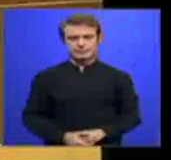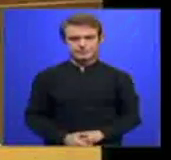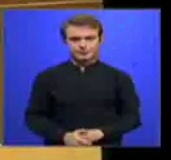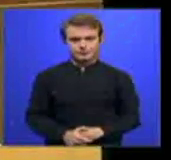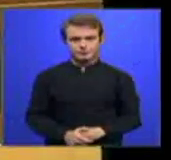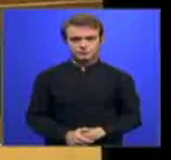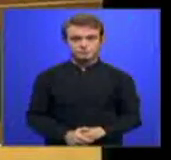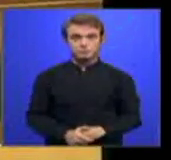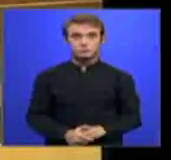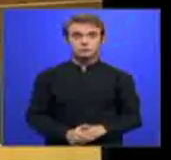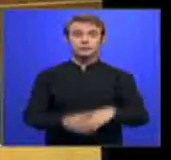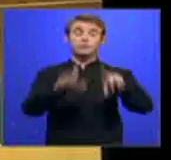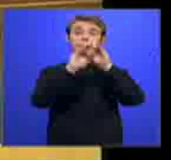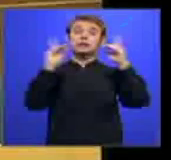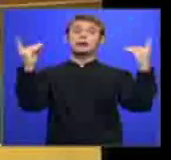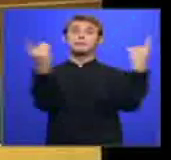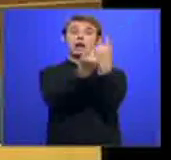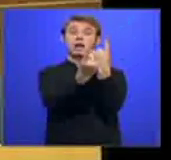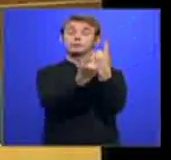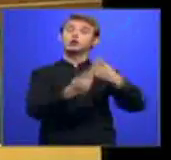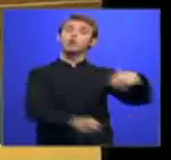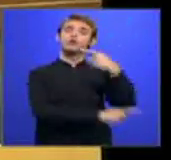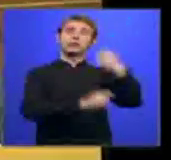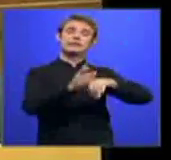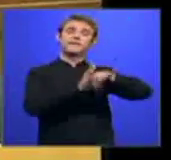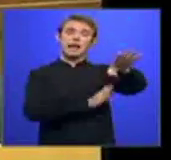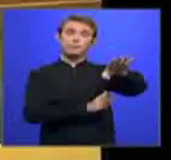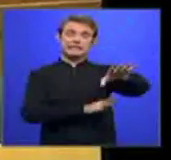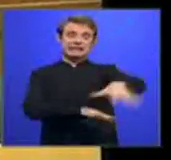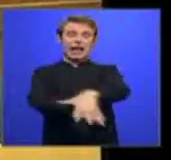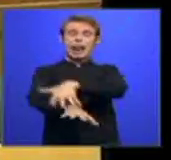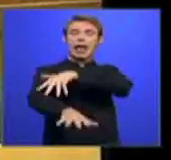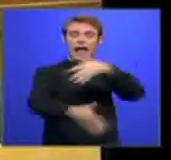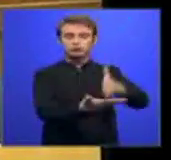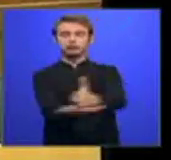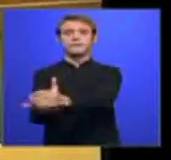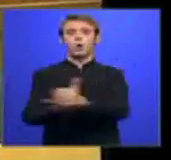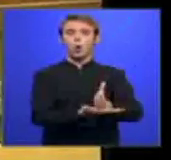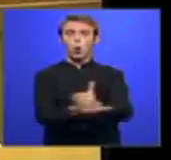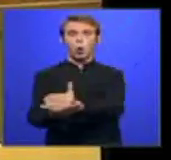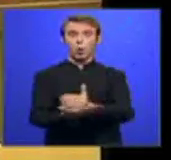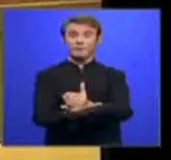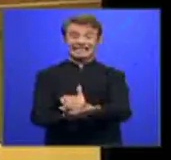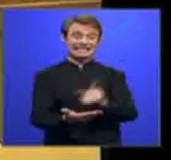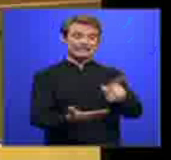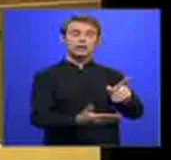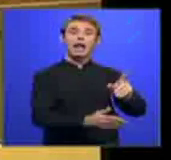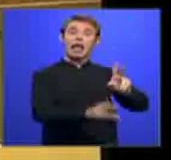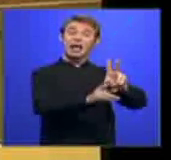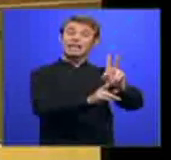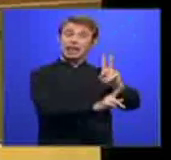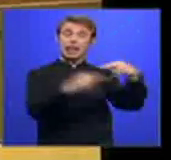The Department of Rural Development and Land Reform runs the National Rural Youth Service Corps,